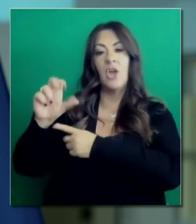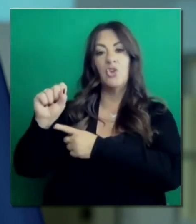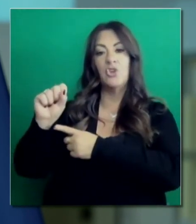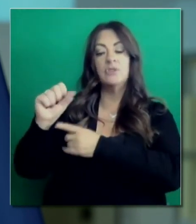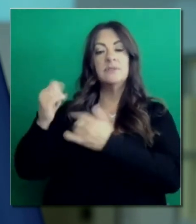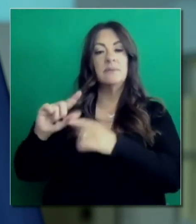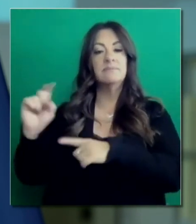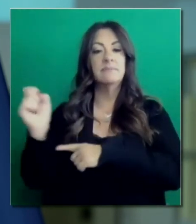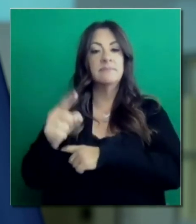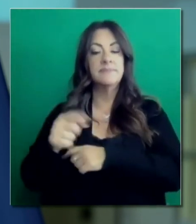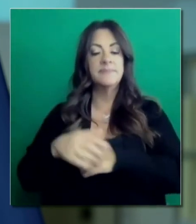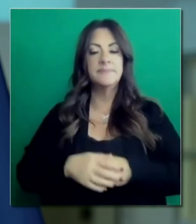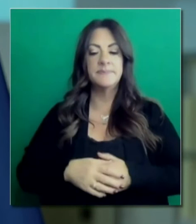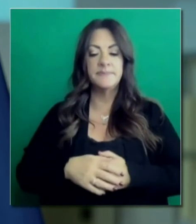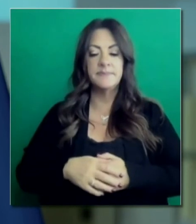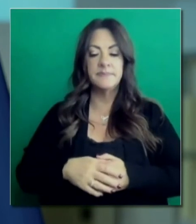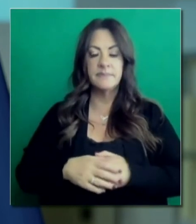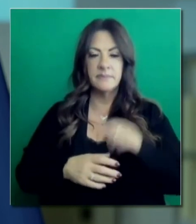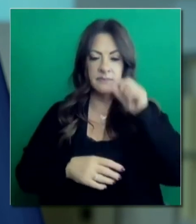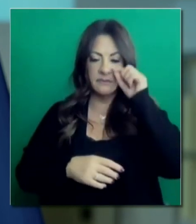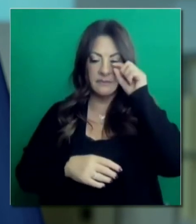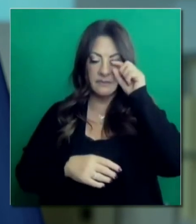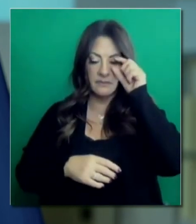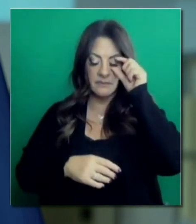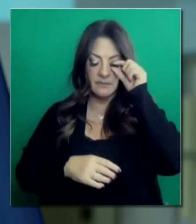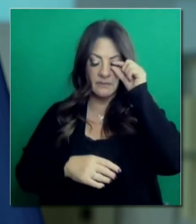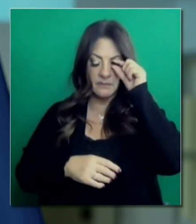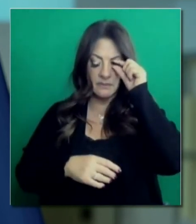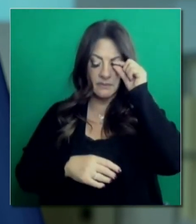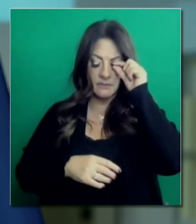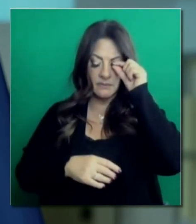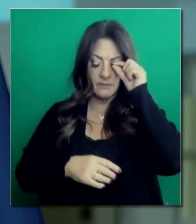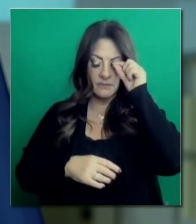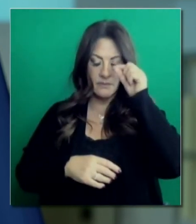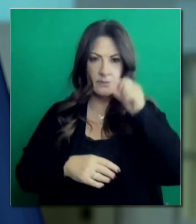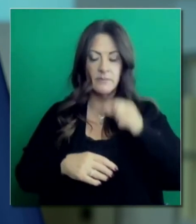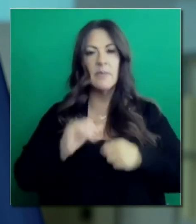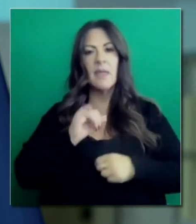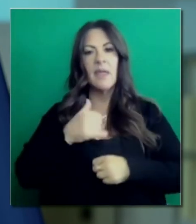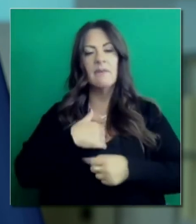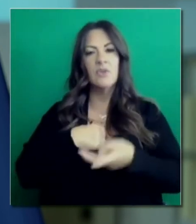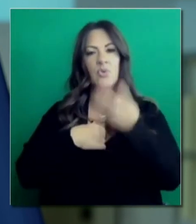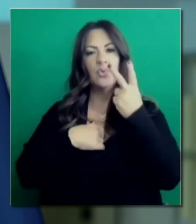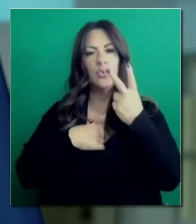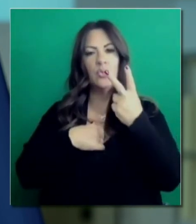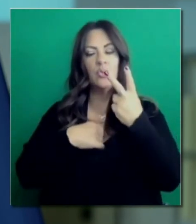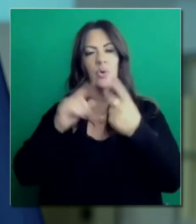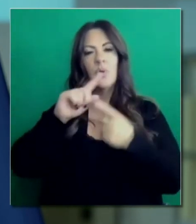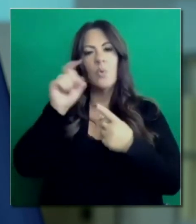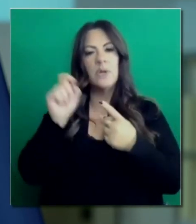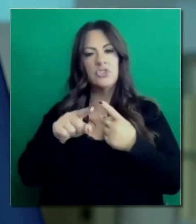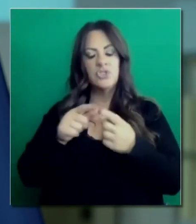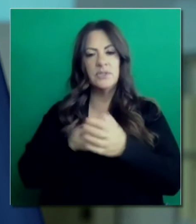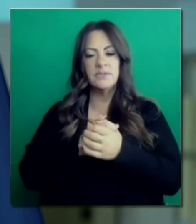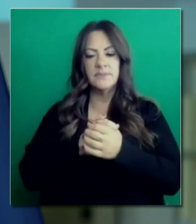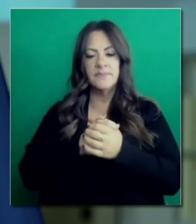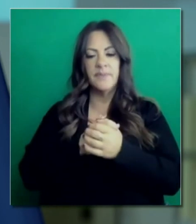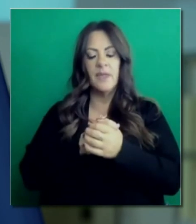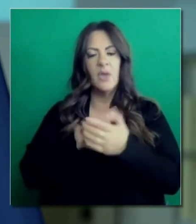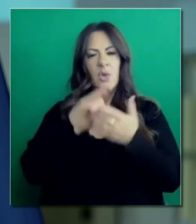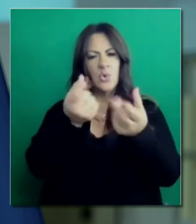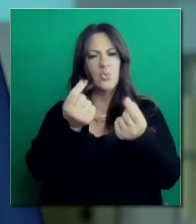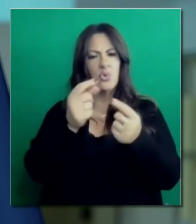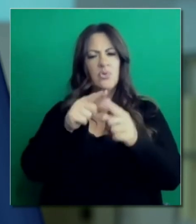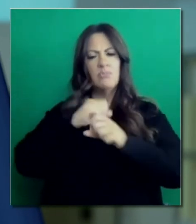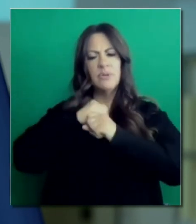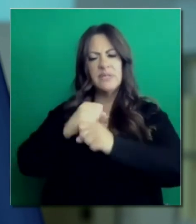Governor, I have two questions about what California is doing to protect farm workers right now. You've mentioned housing for